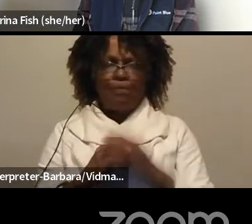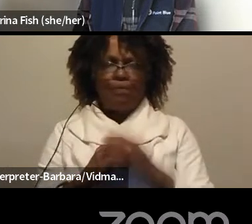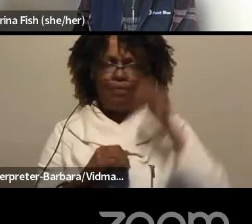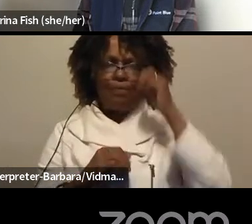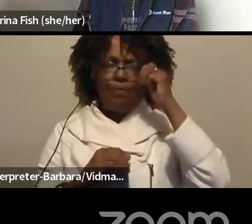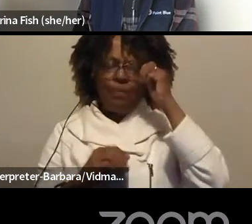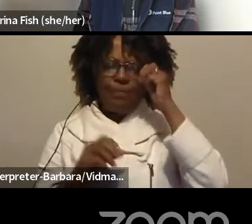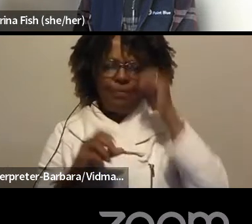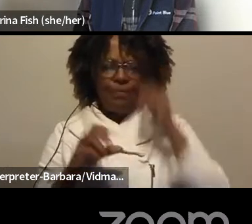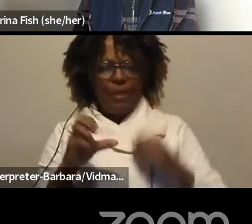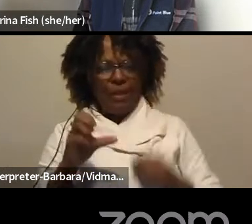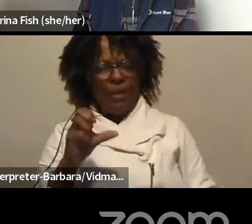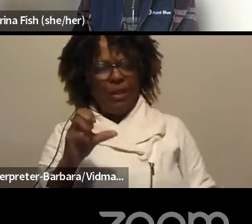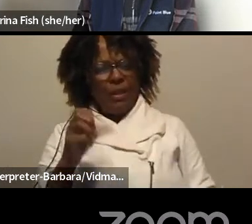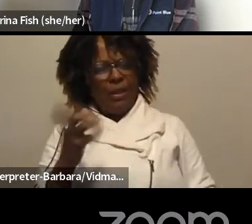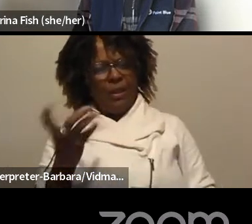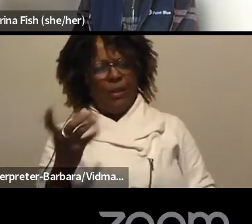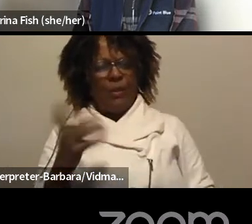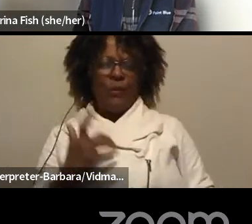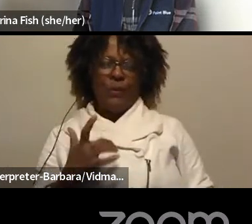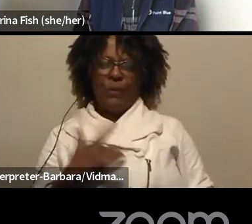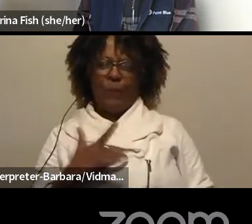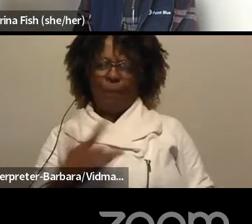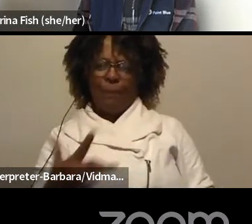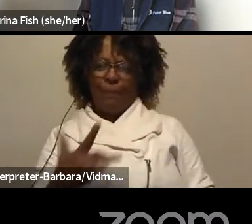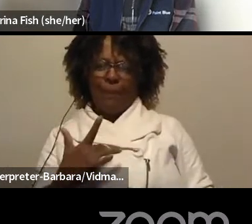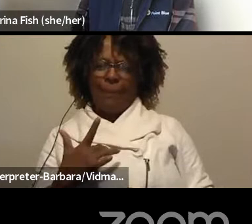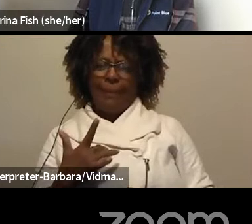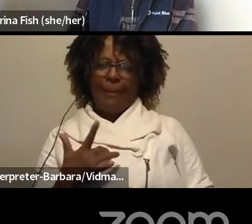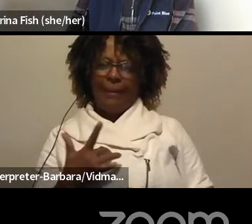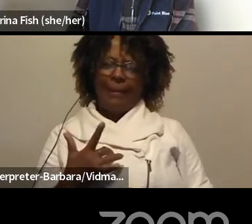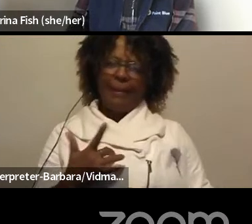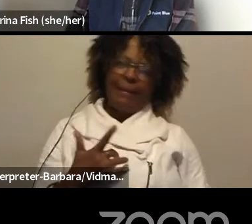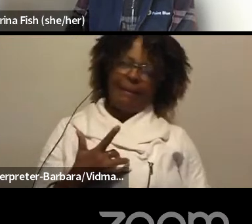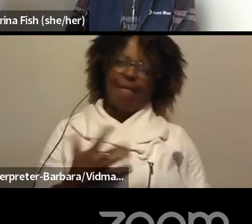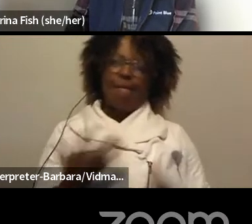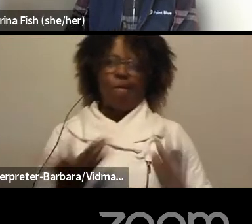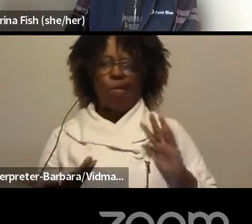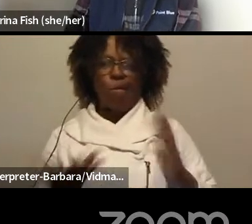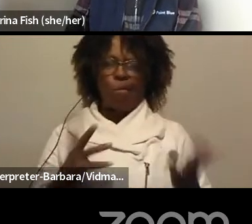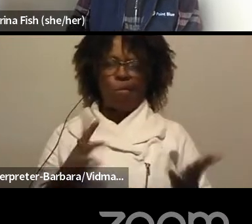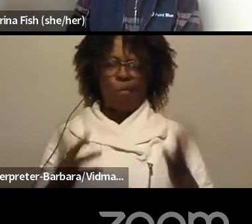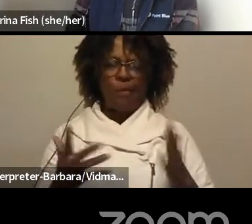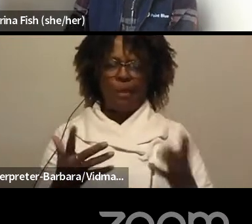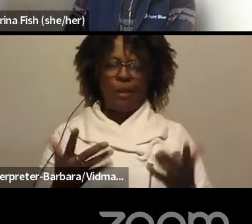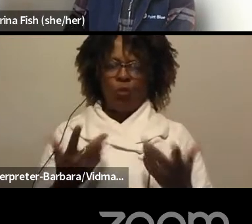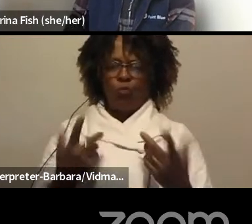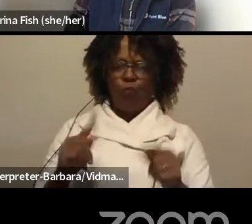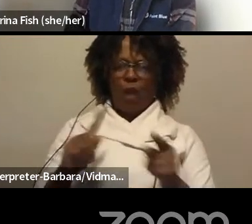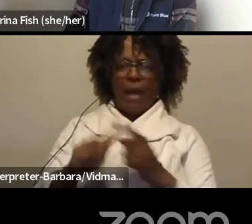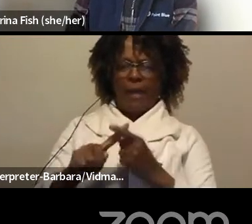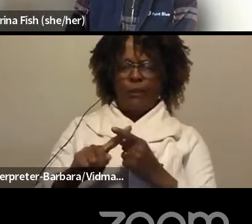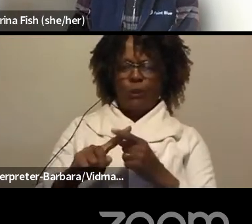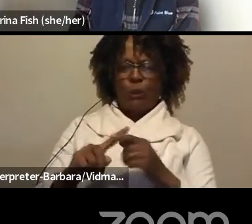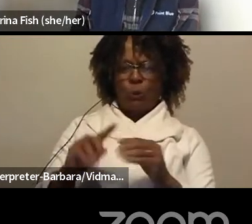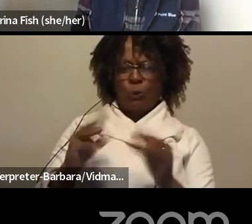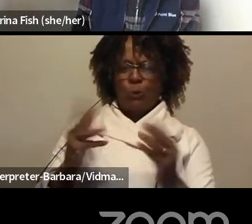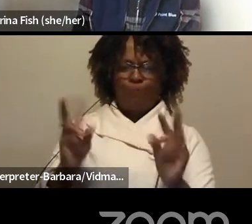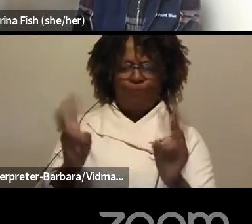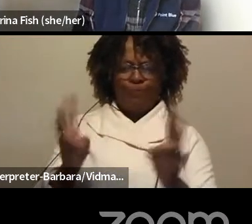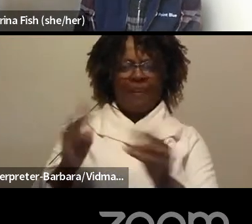kind of are not only tackling trying to, fix the department, but at the same time you're trying to